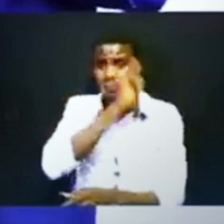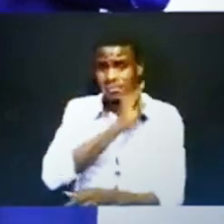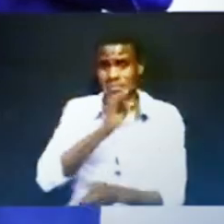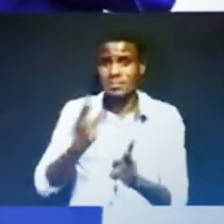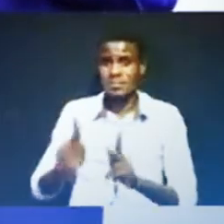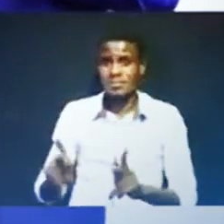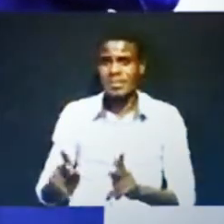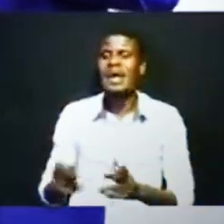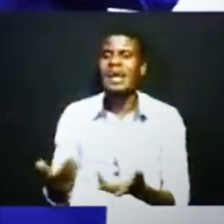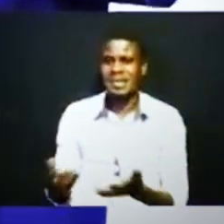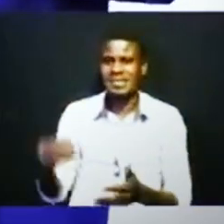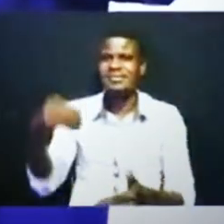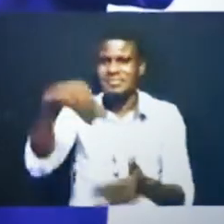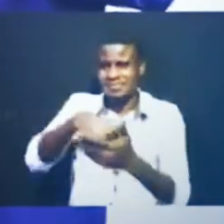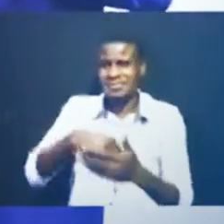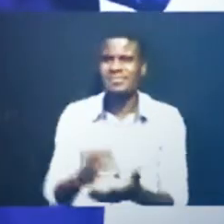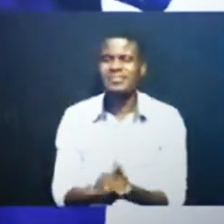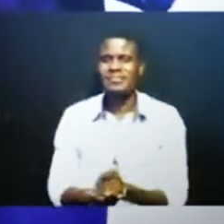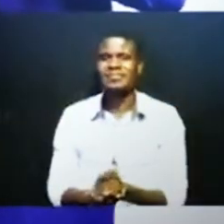tooth. Now